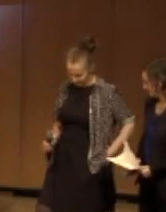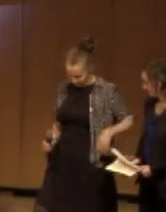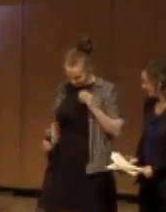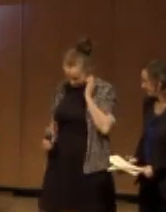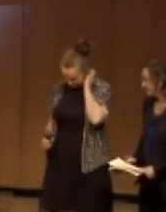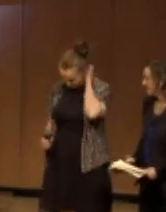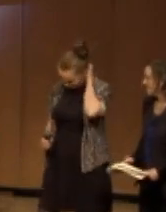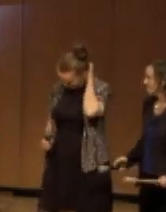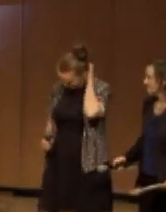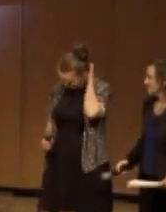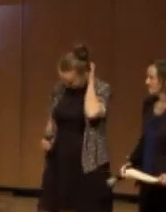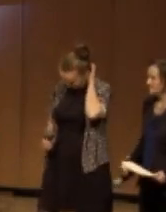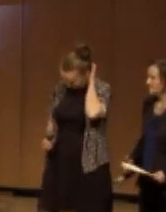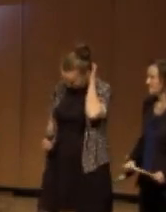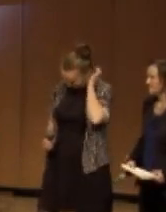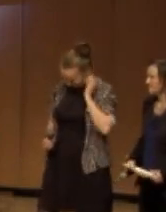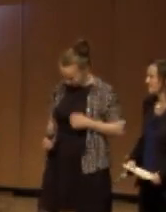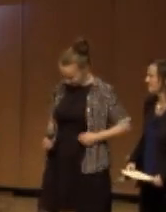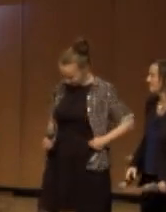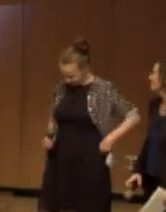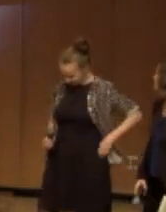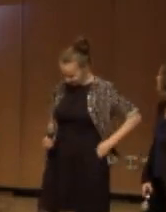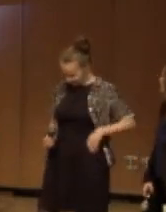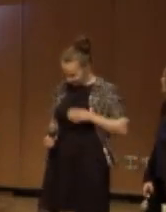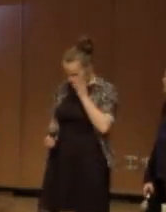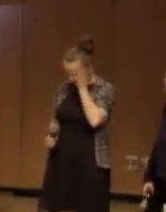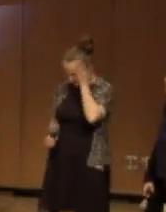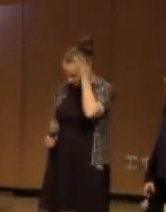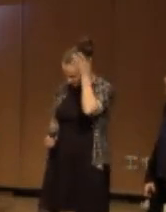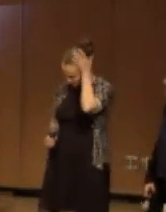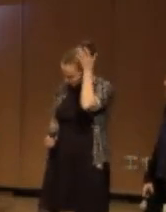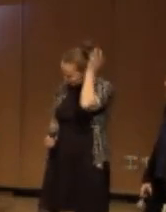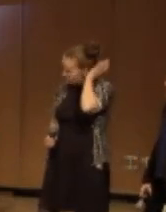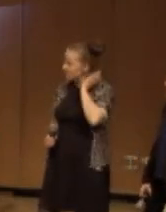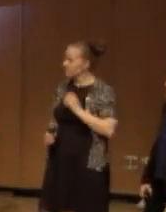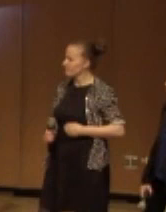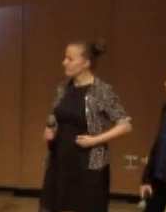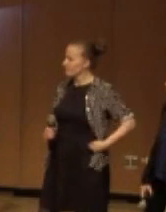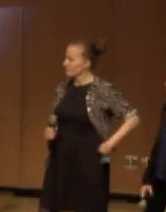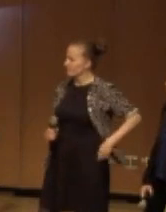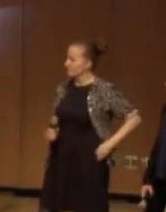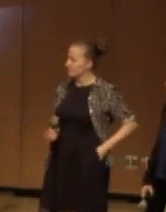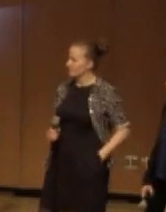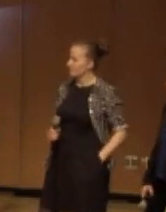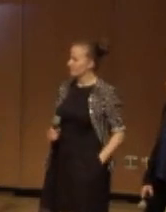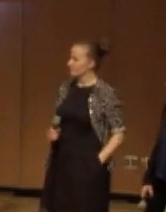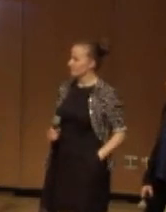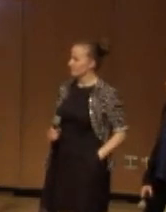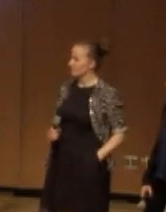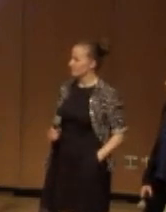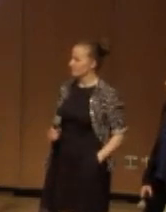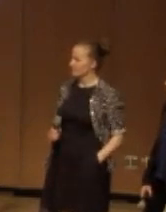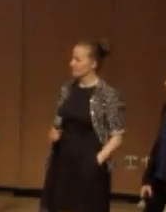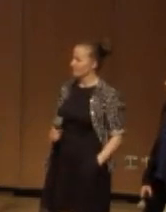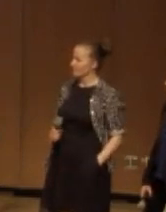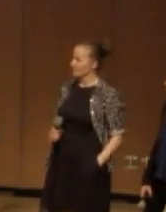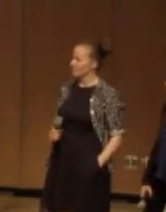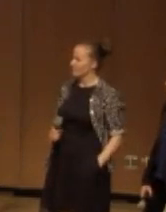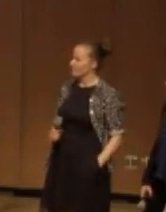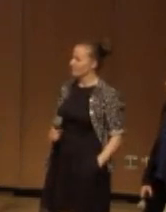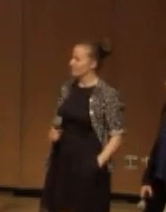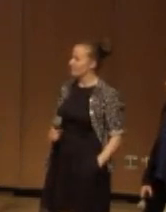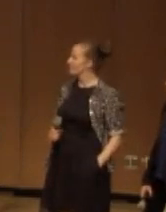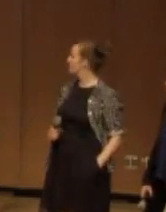it's very very rare and we are extremely proud we also had actually an event with alred yelen who also is one of